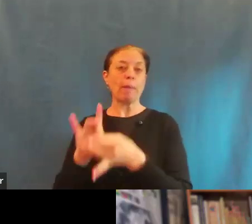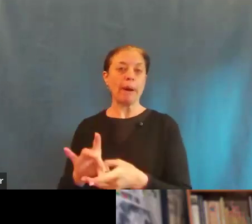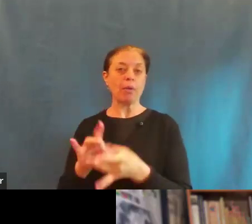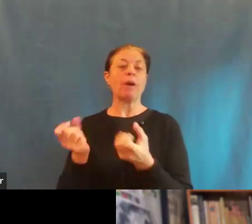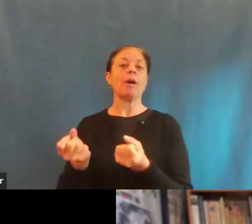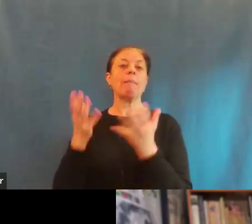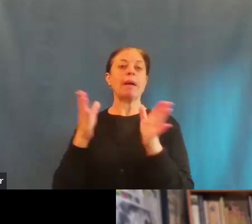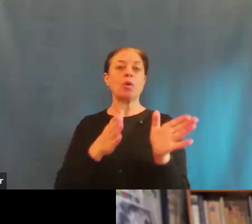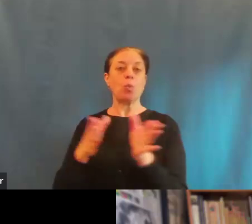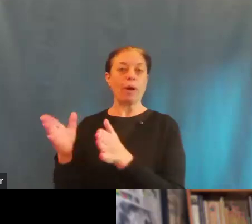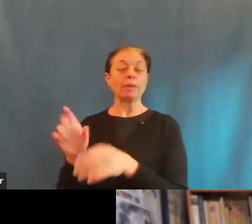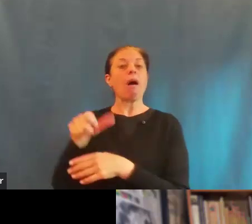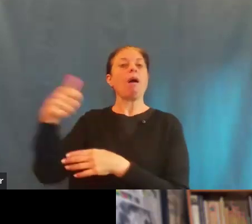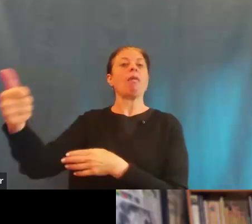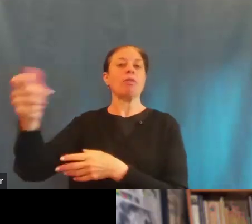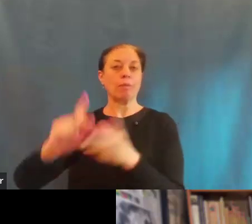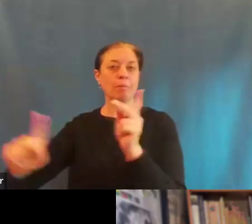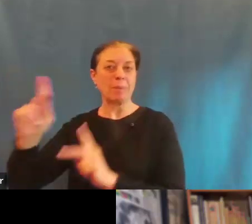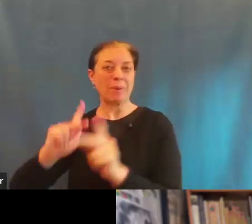many ways in which other people,